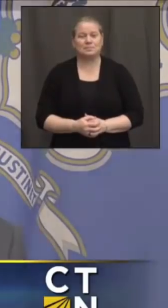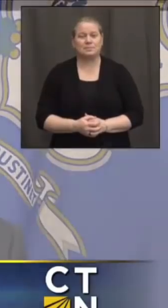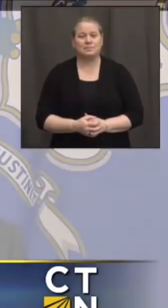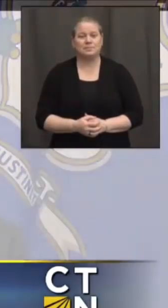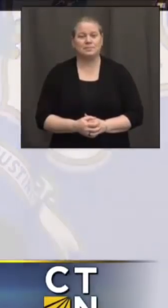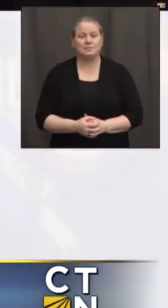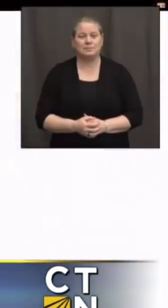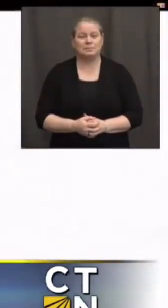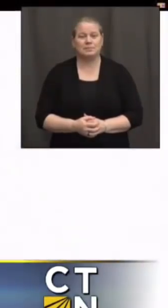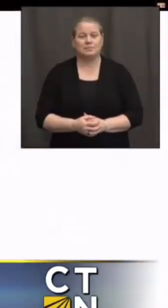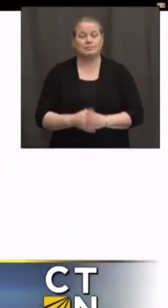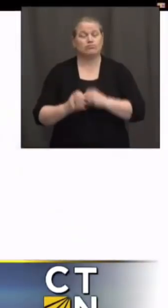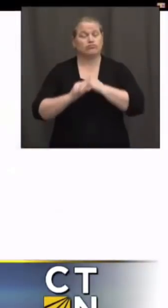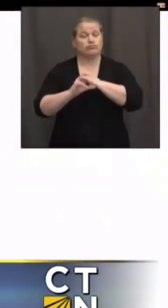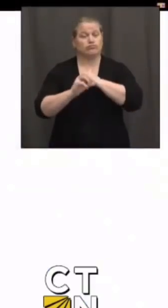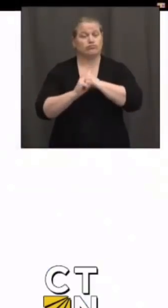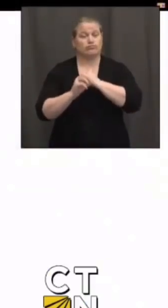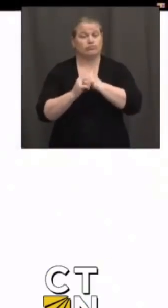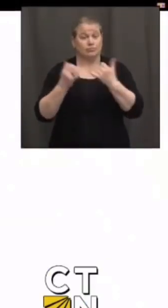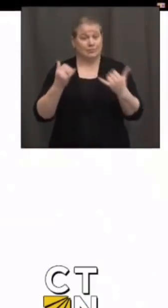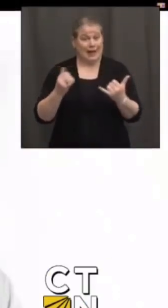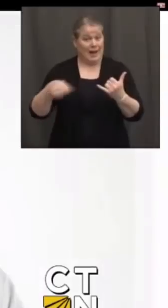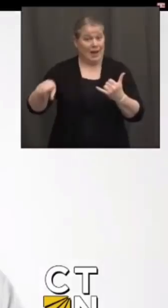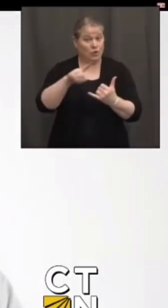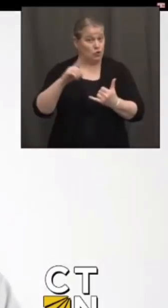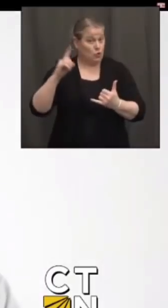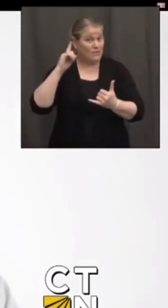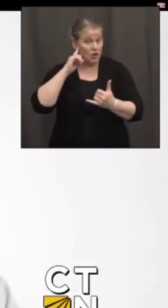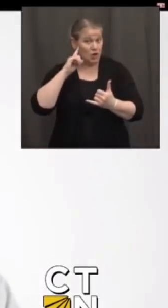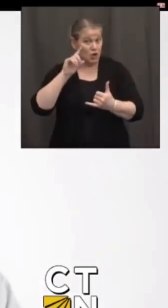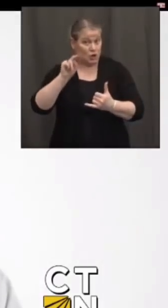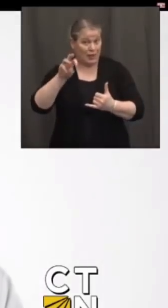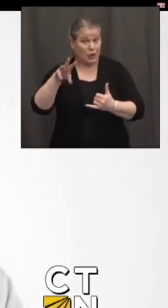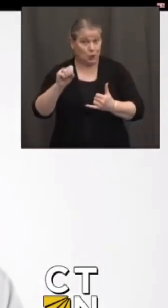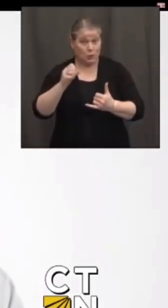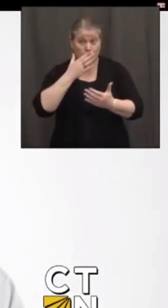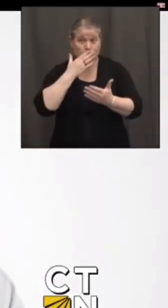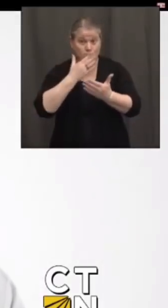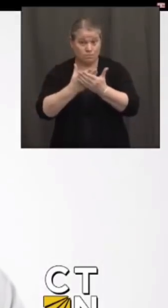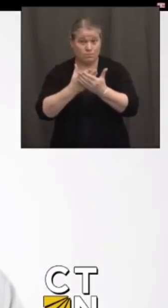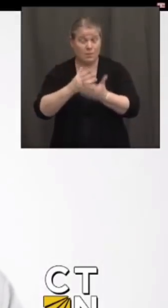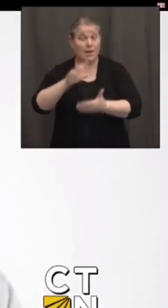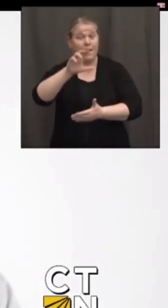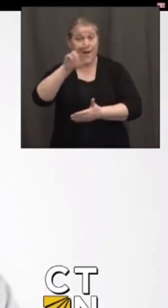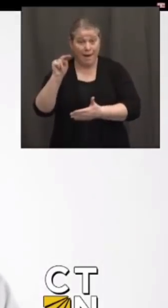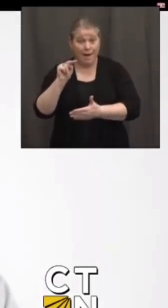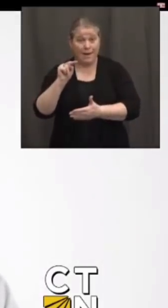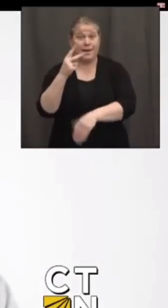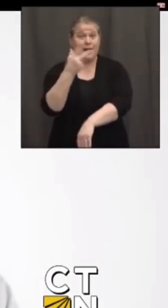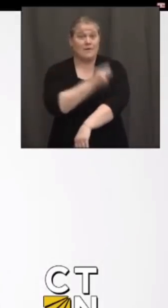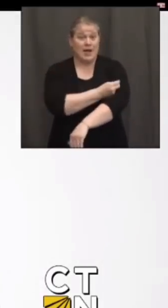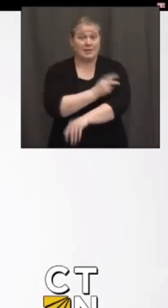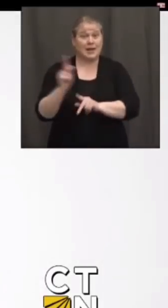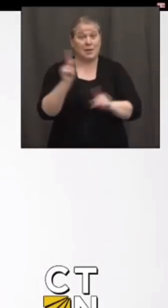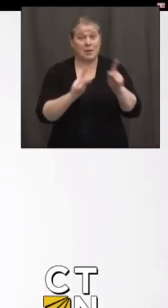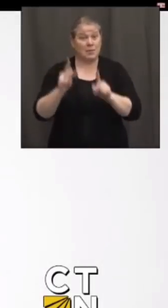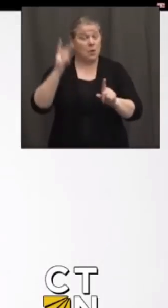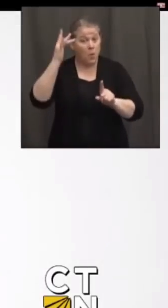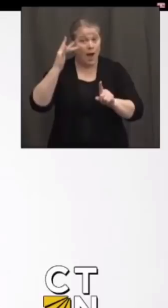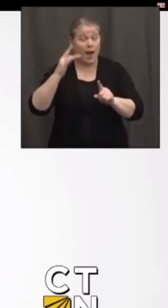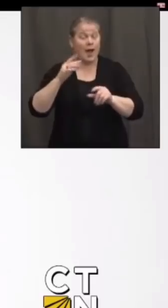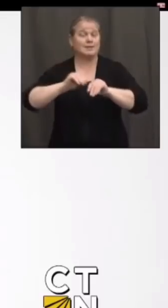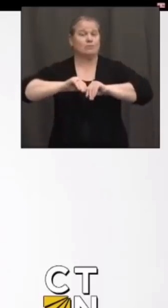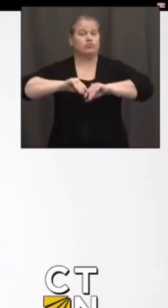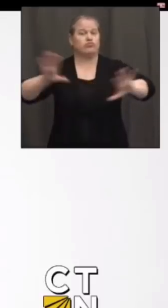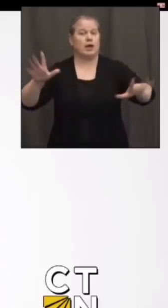By now, you've heard the good news. Connecticut is vaccinating our residents to help prevent the spread of COVID-19. The vaccines have